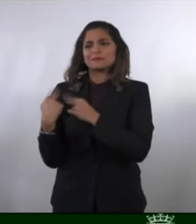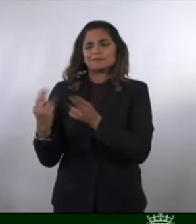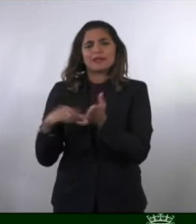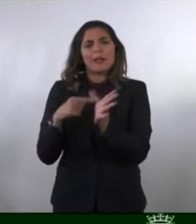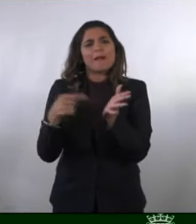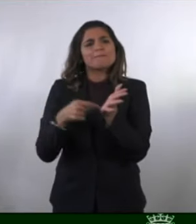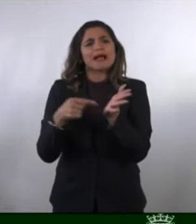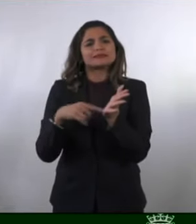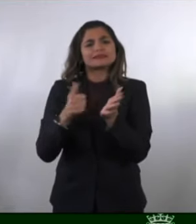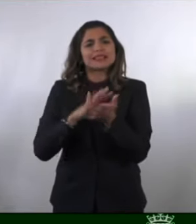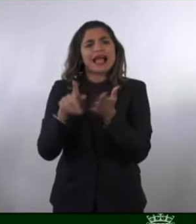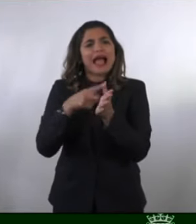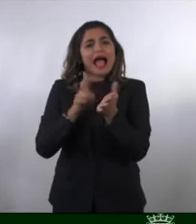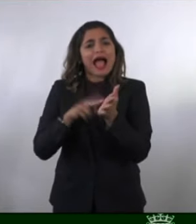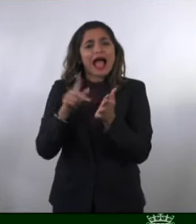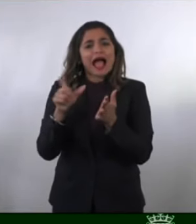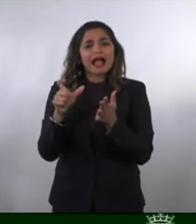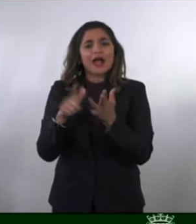answer.